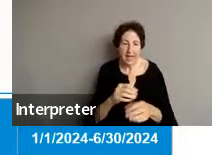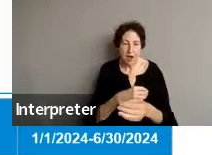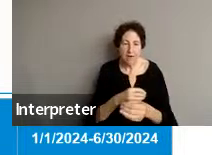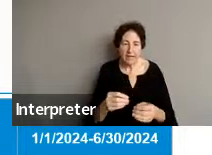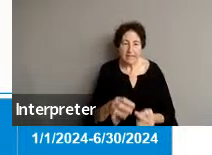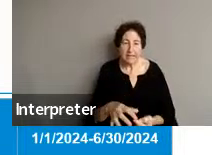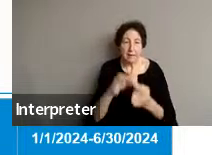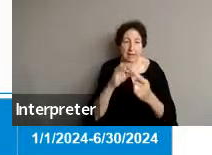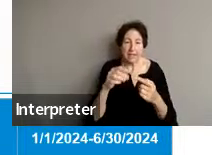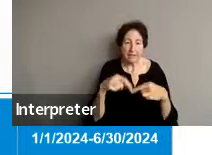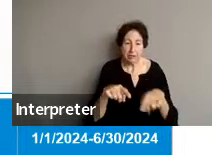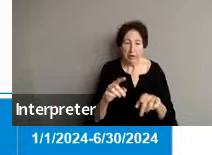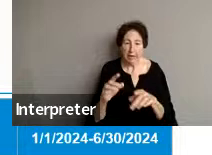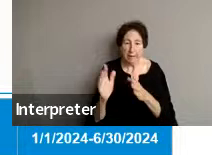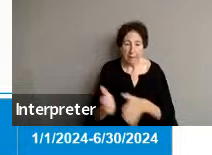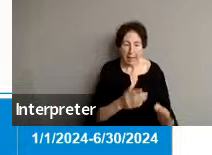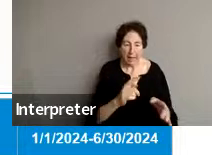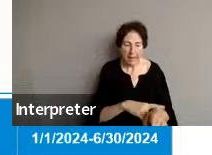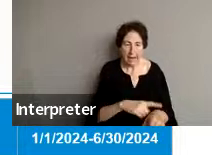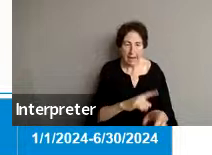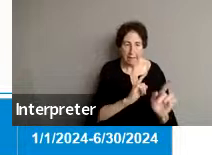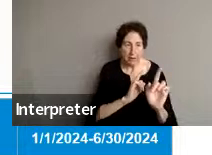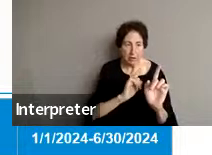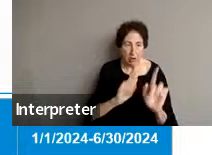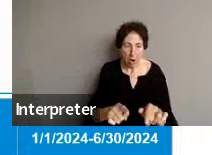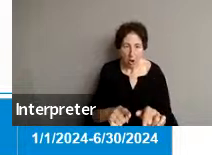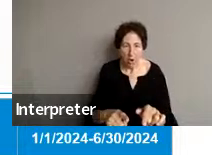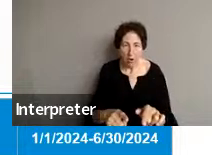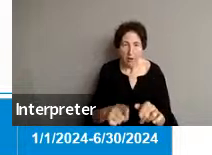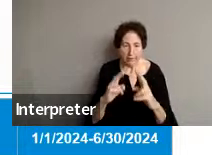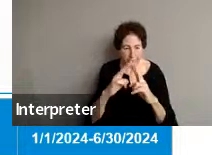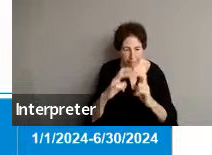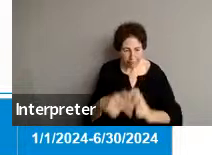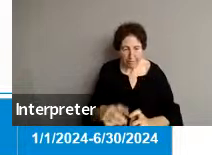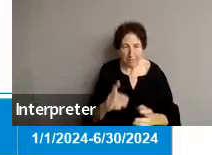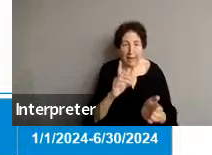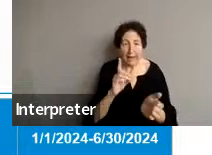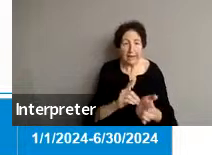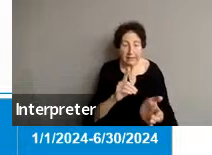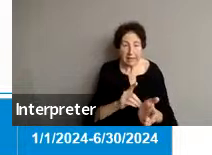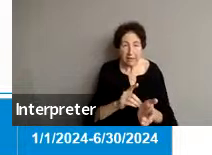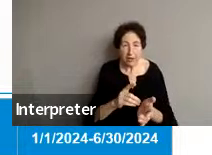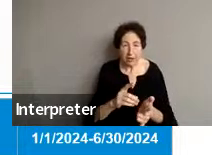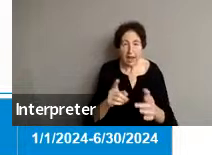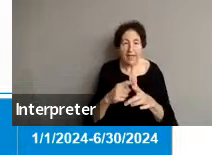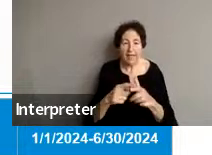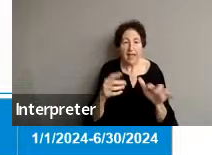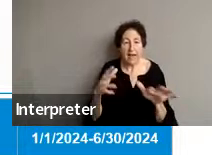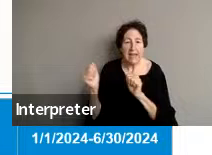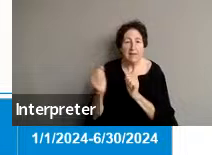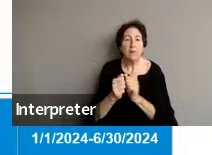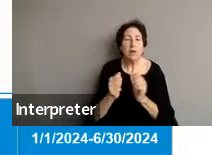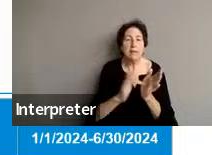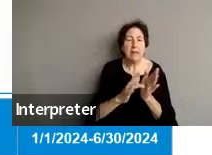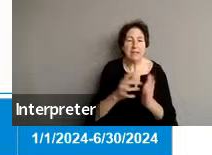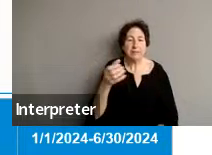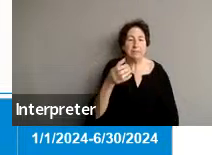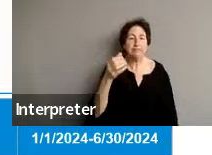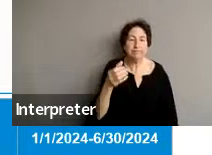their plan time, go get taken care of and seen by a physician, a primary care physician, and walk out with the medication they